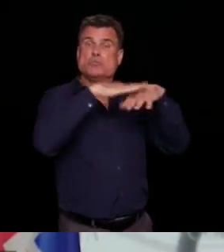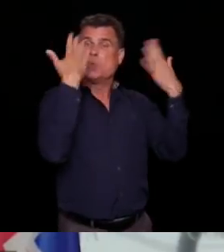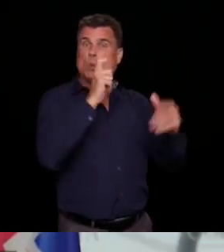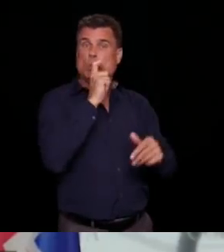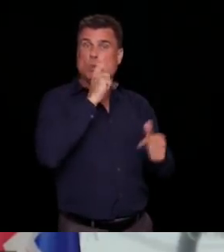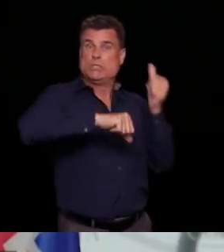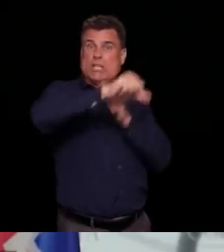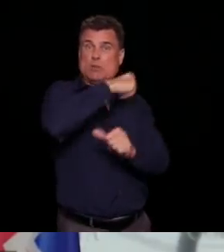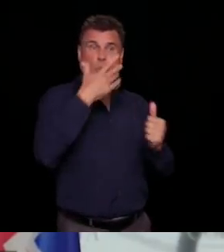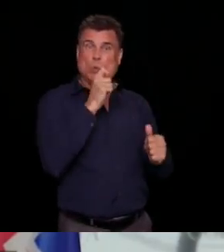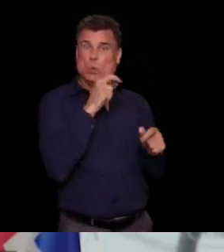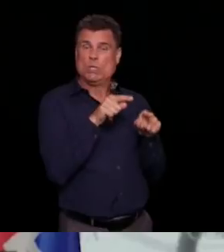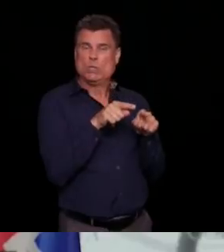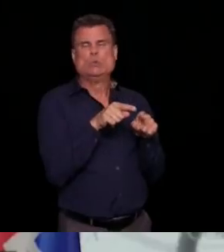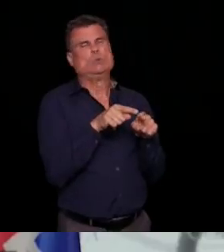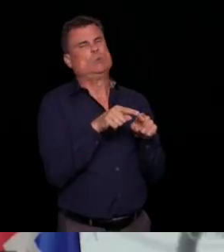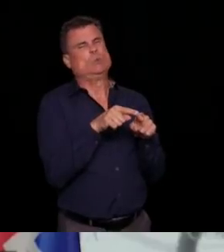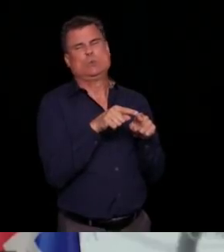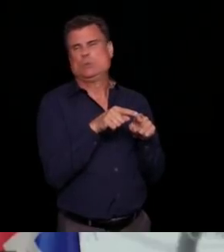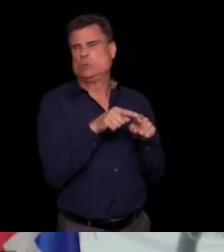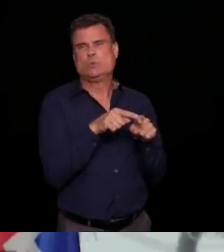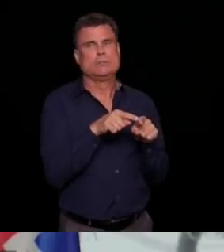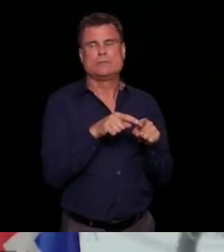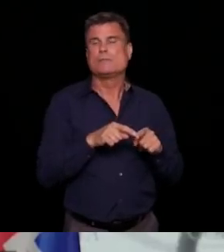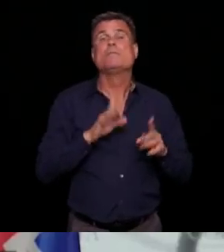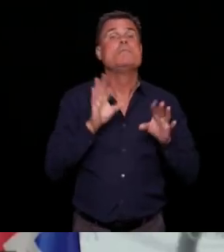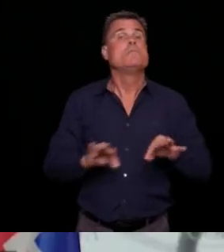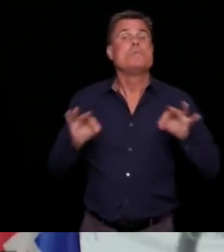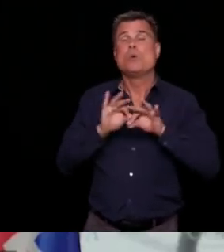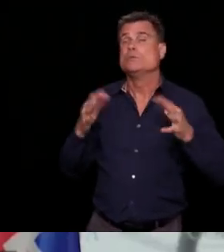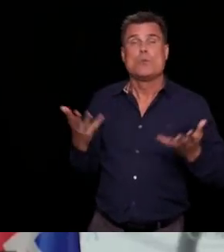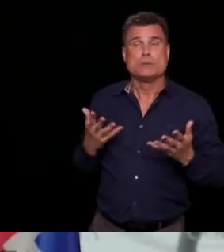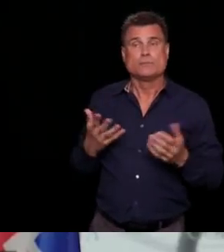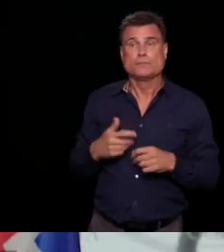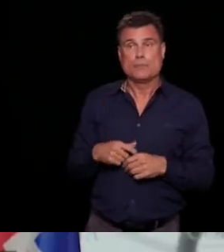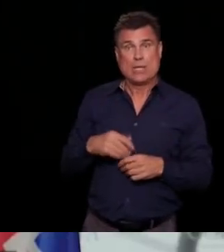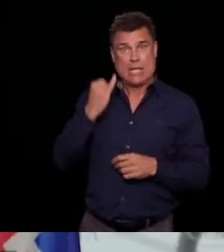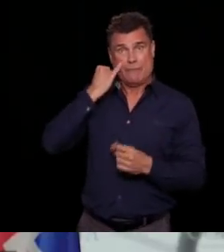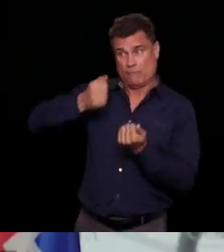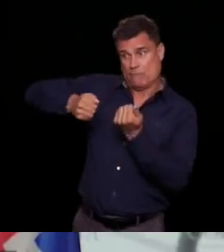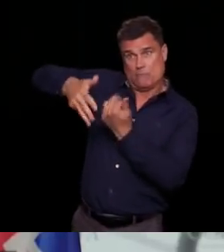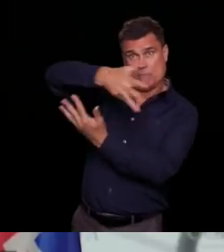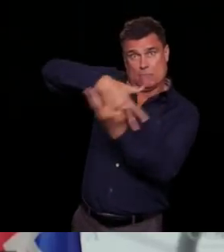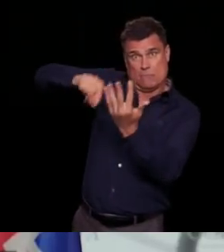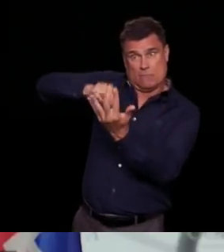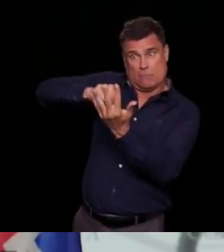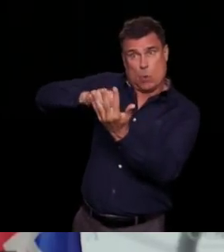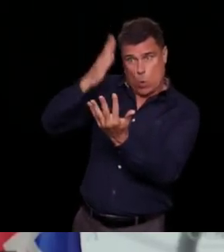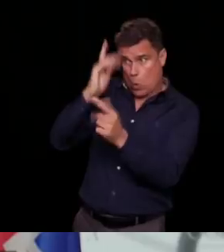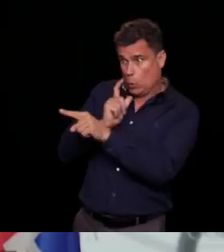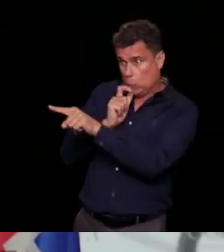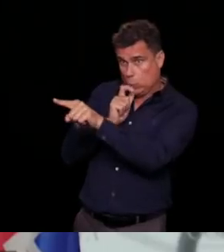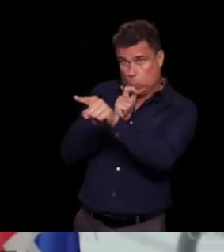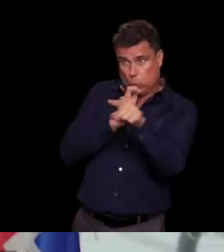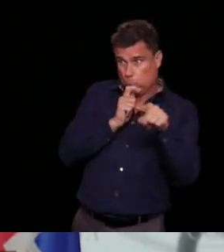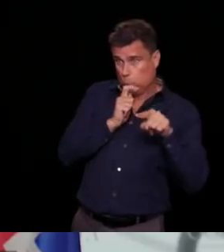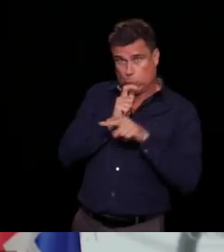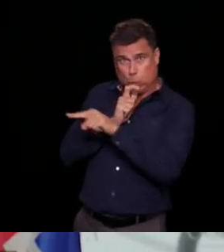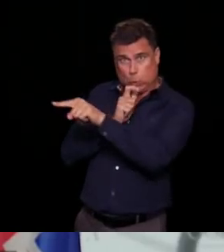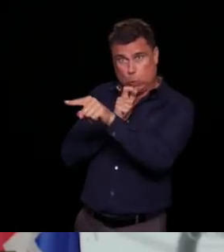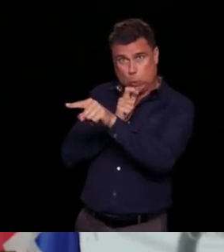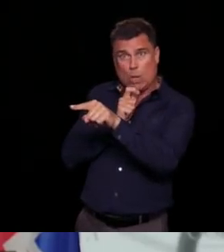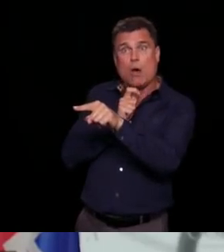know, and to always stay at home when you are sick. By doing this, you are supporting not only the public health teams, but your family, your friends,